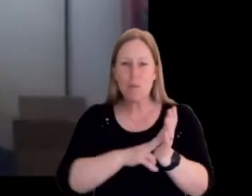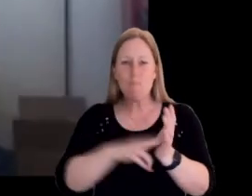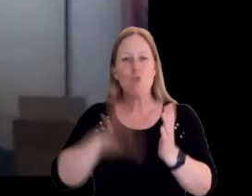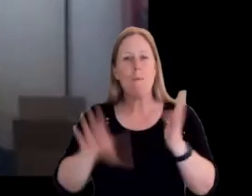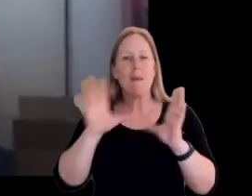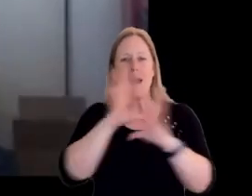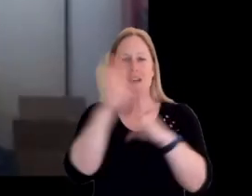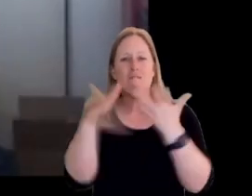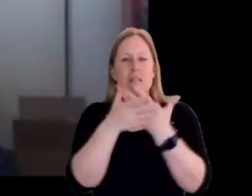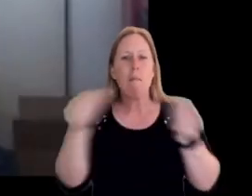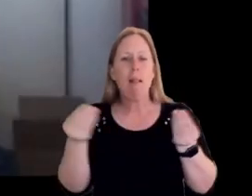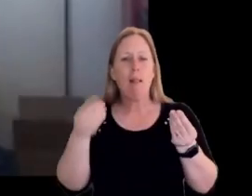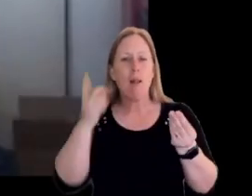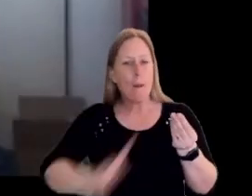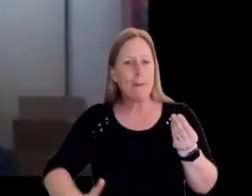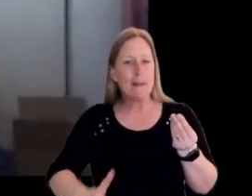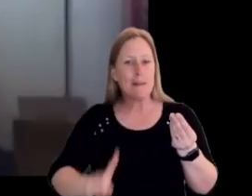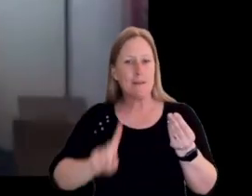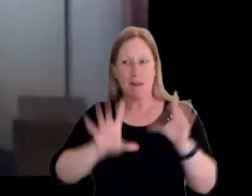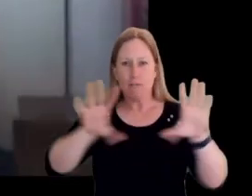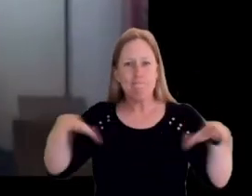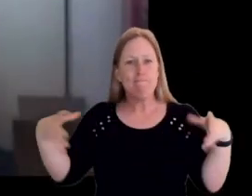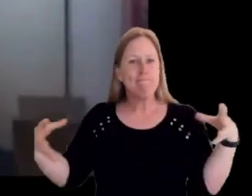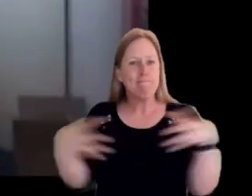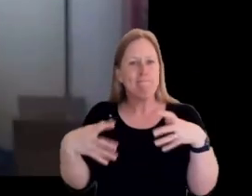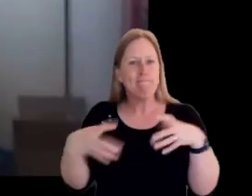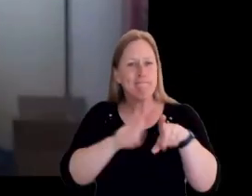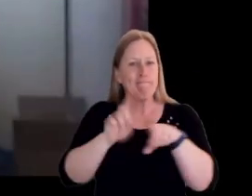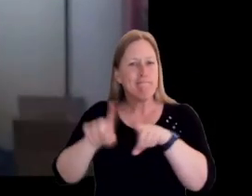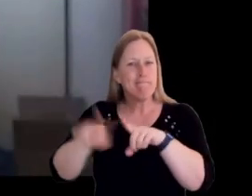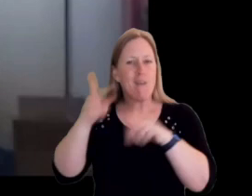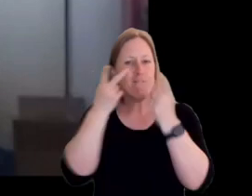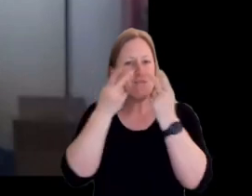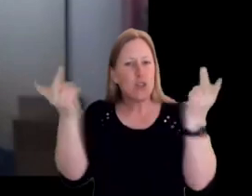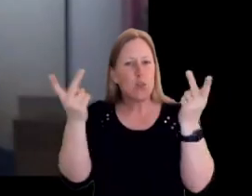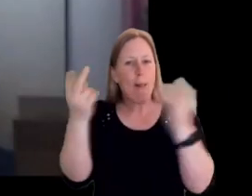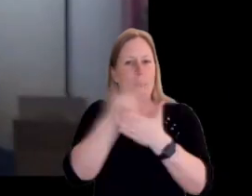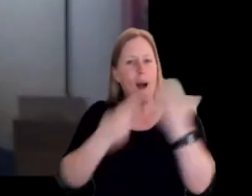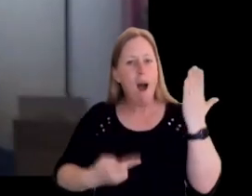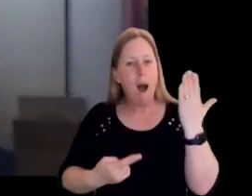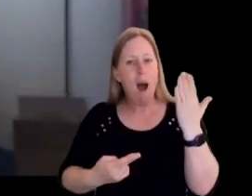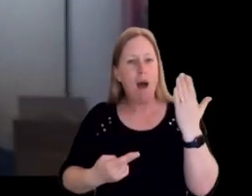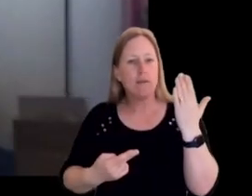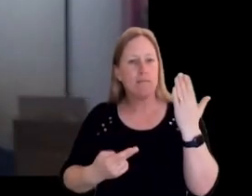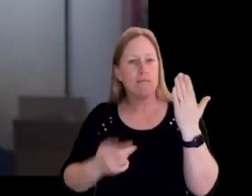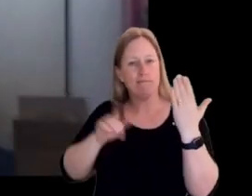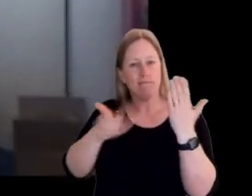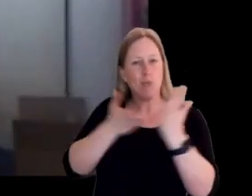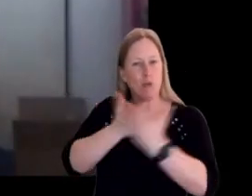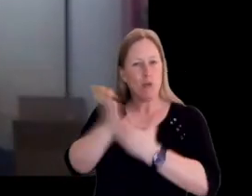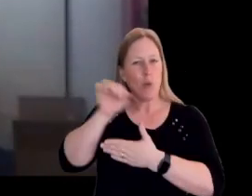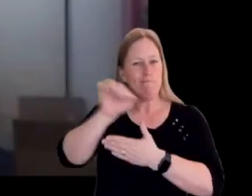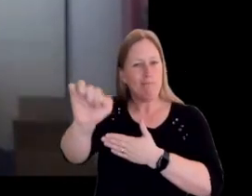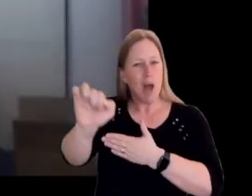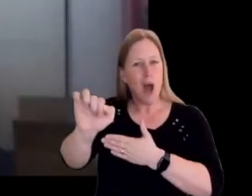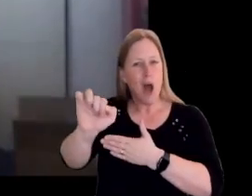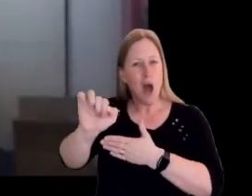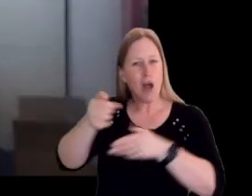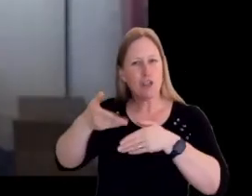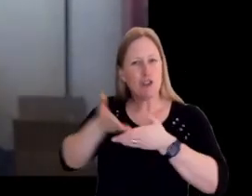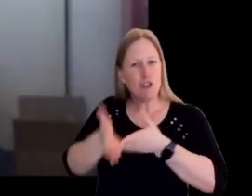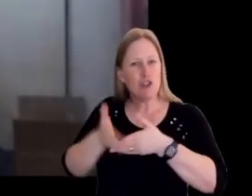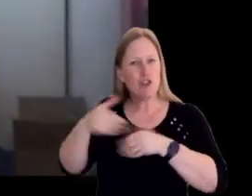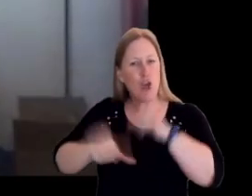Marion is from Invisible Women, and it's a collective showcasing visual art responding to like Marion's journey of